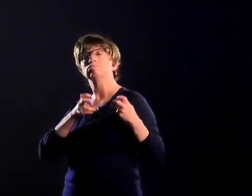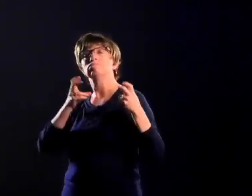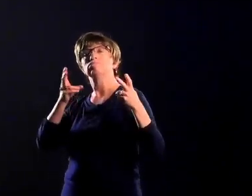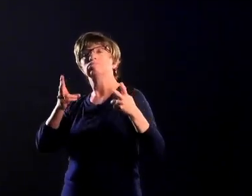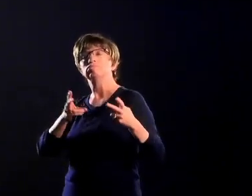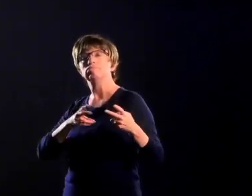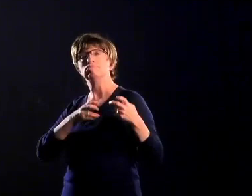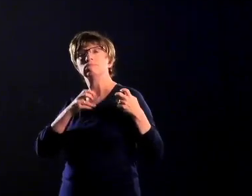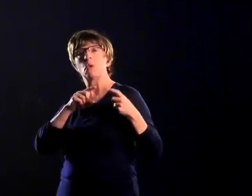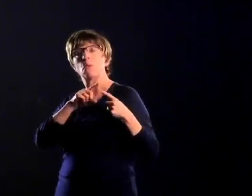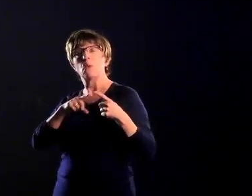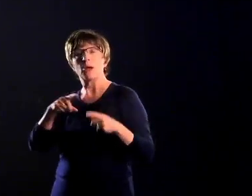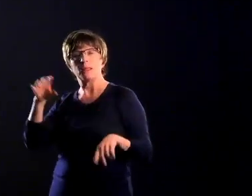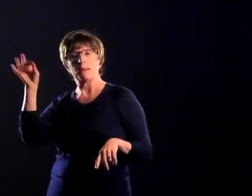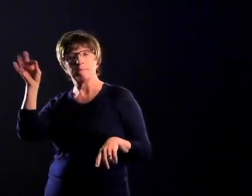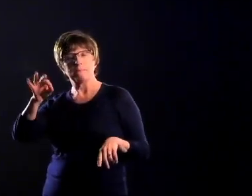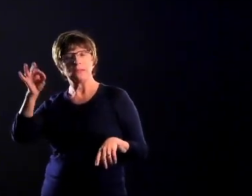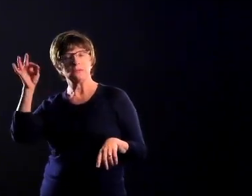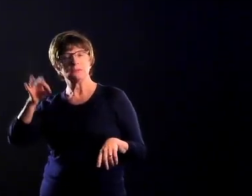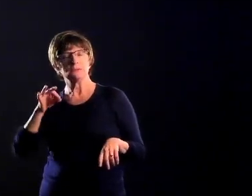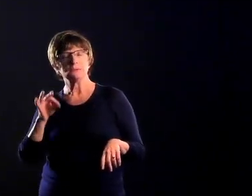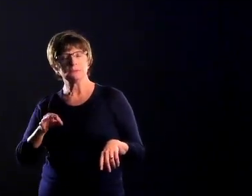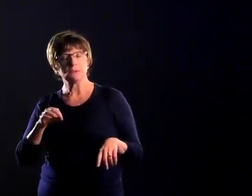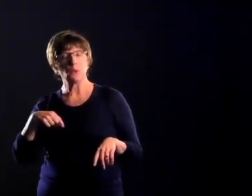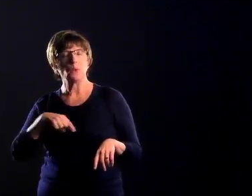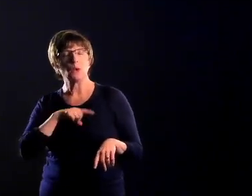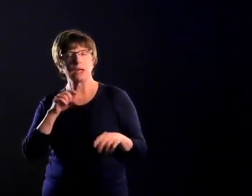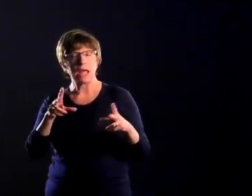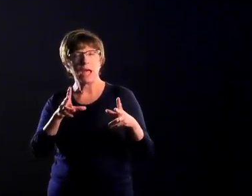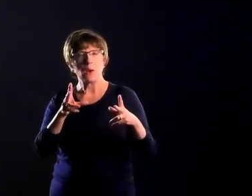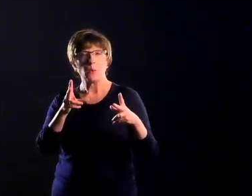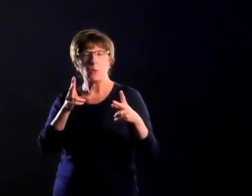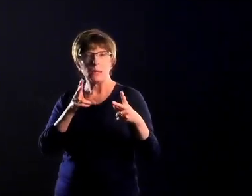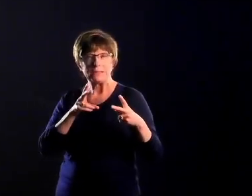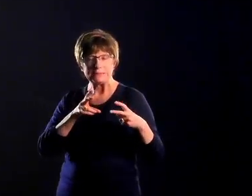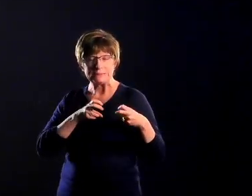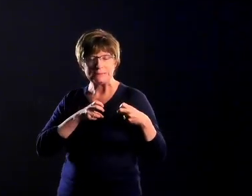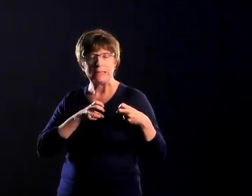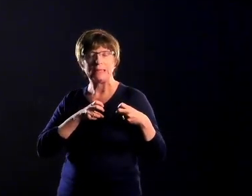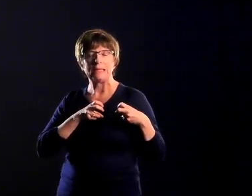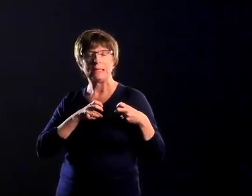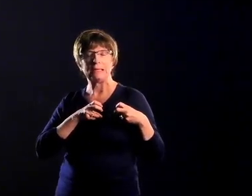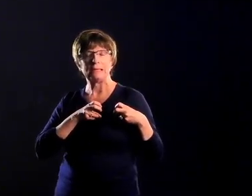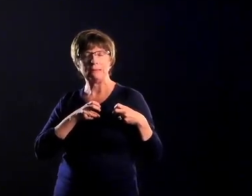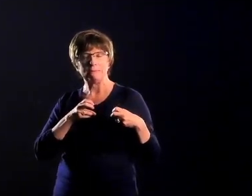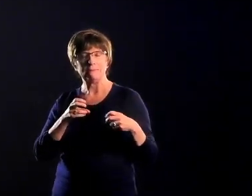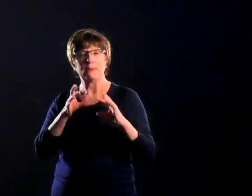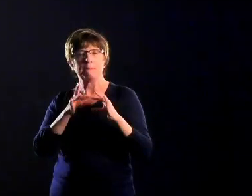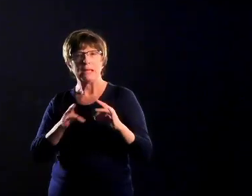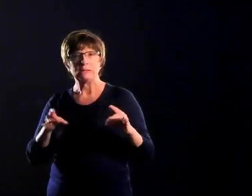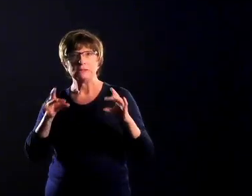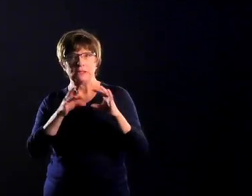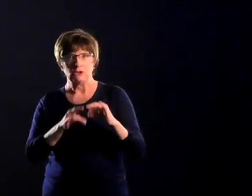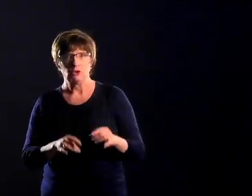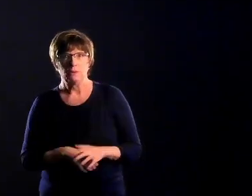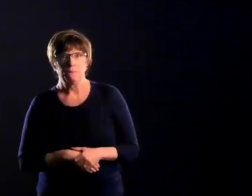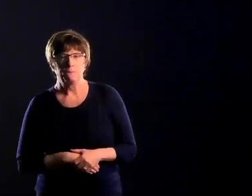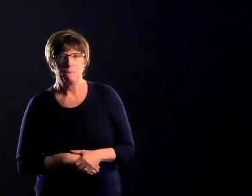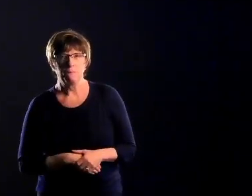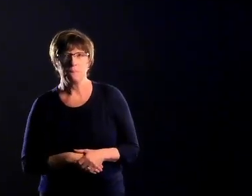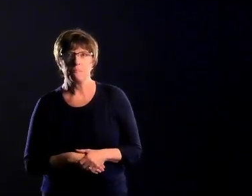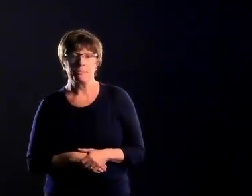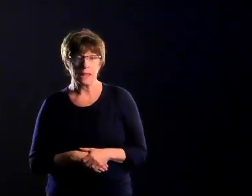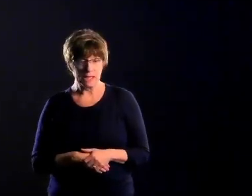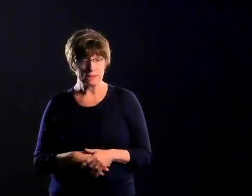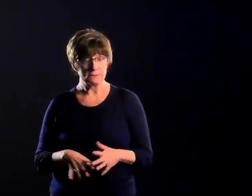when the message comes forward, we can receive that message. Receiving the word of God is a